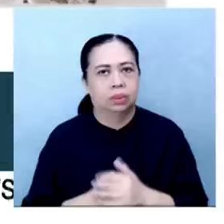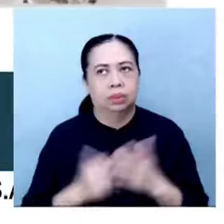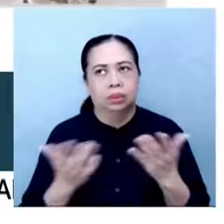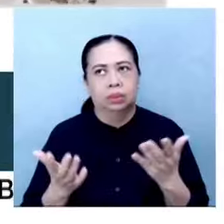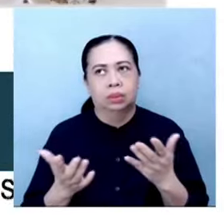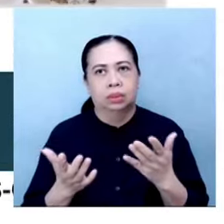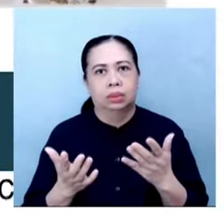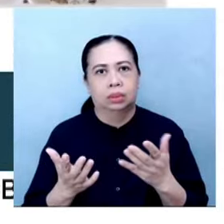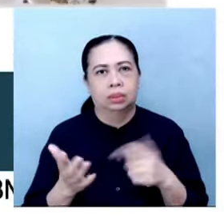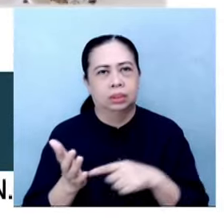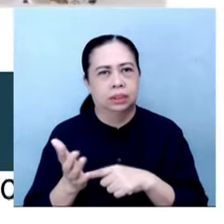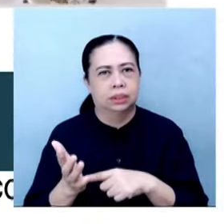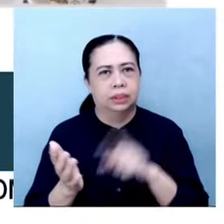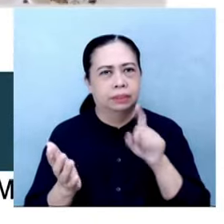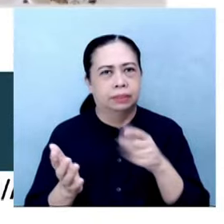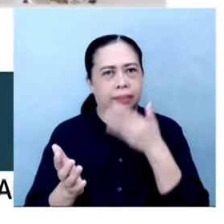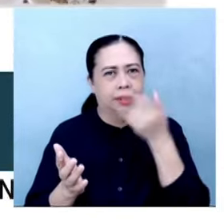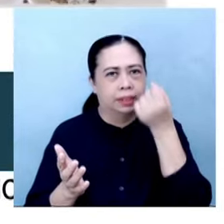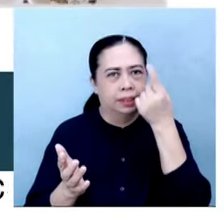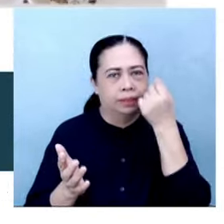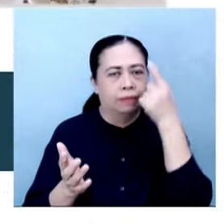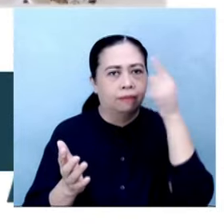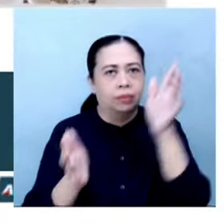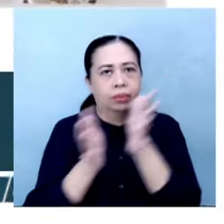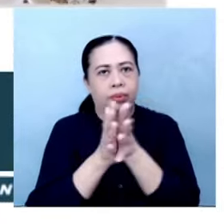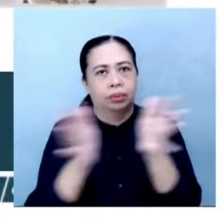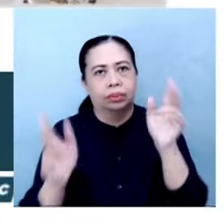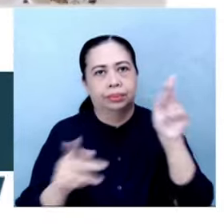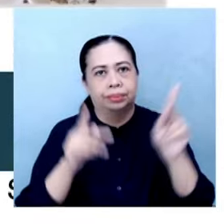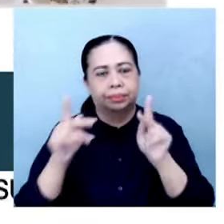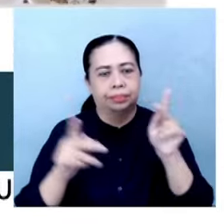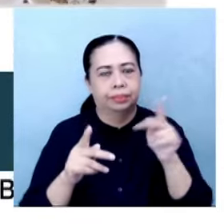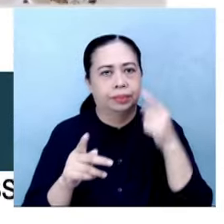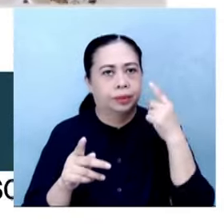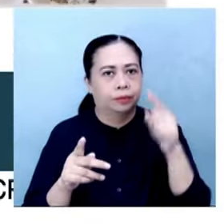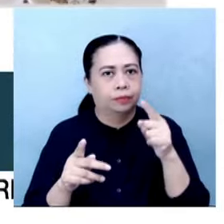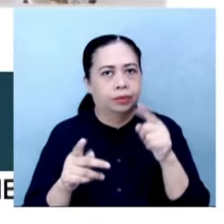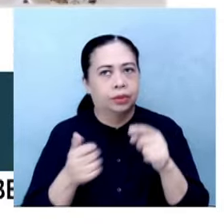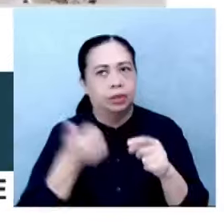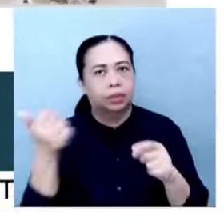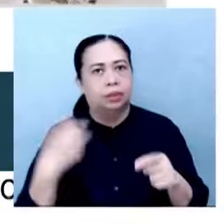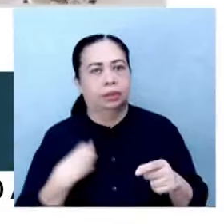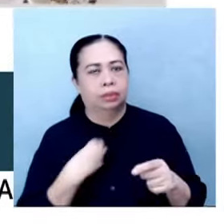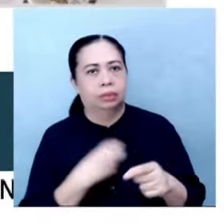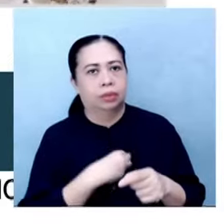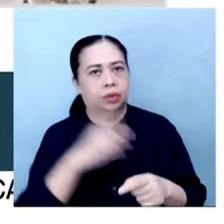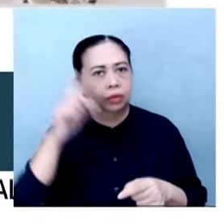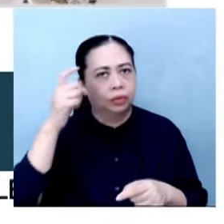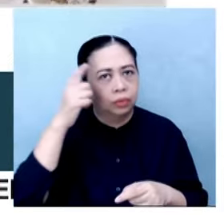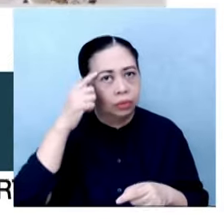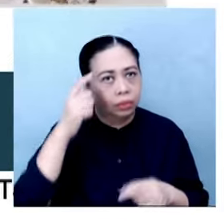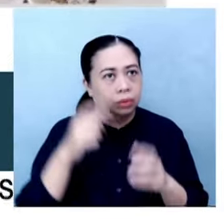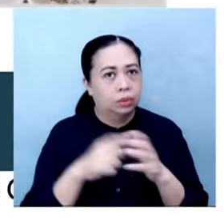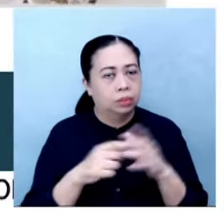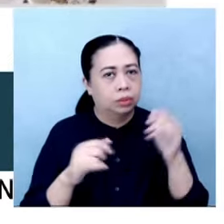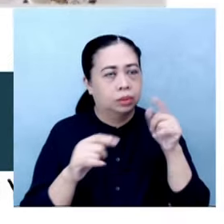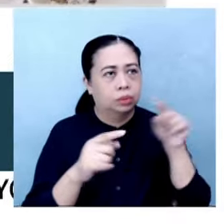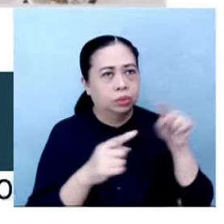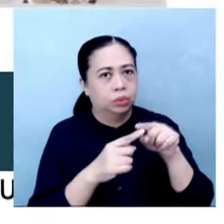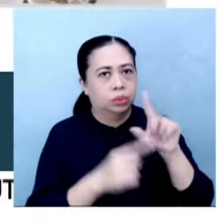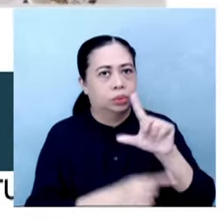a better understanding for the general public, for the other members of government going down to the local